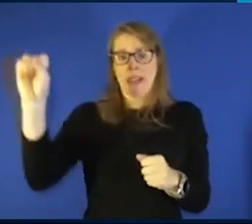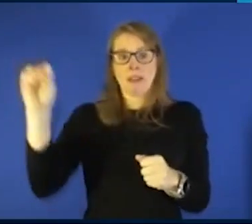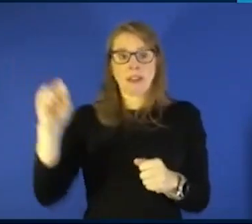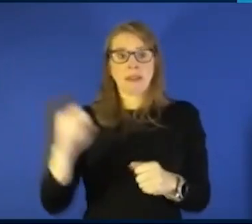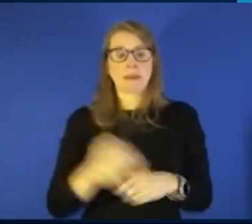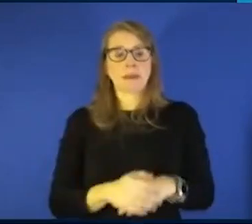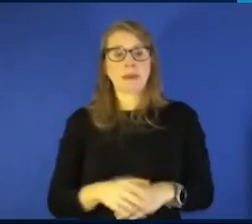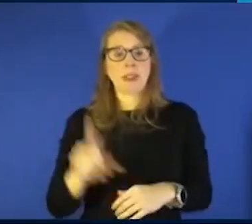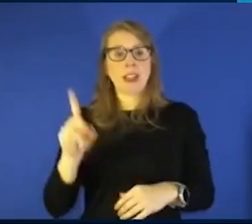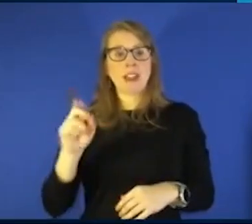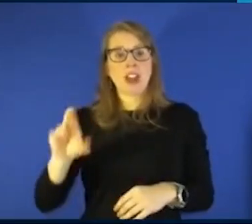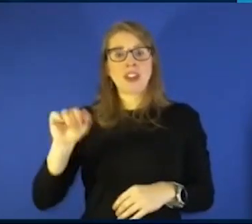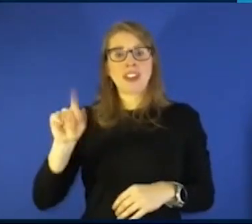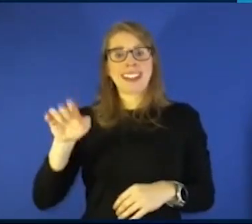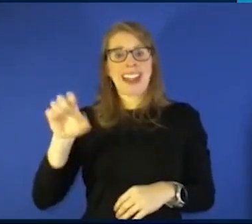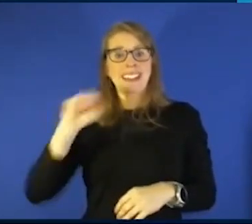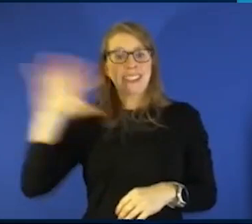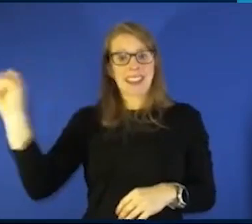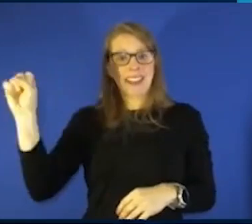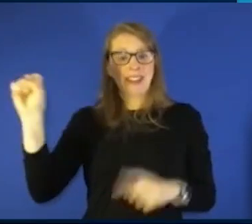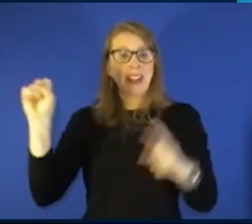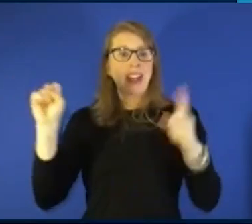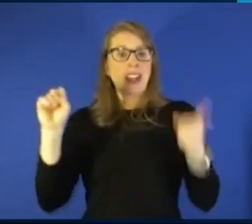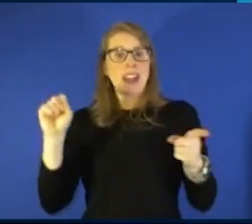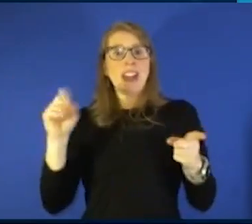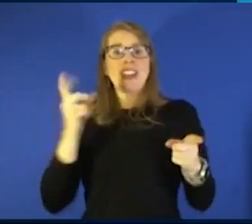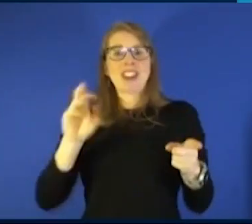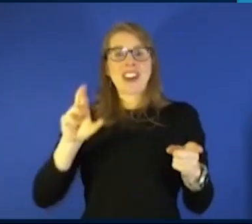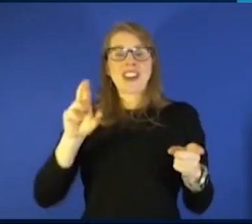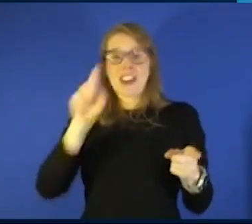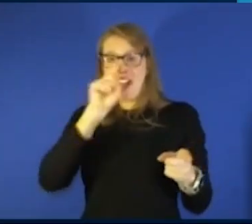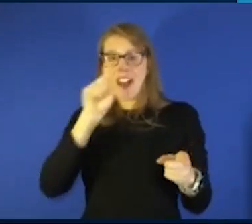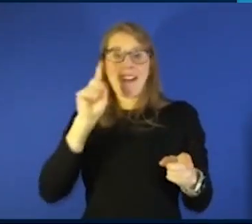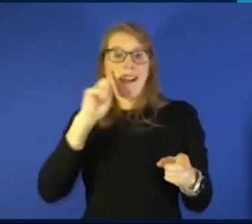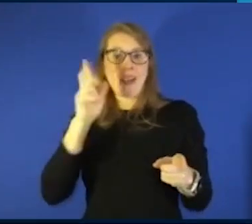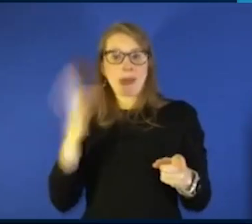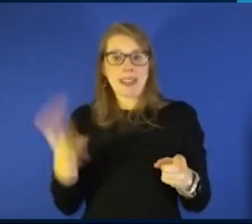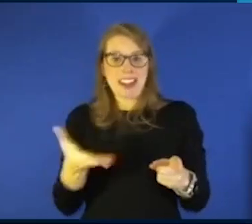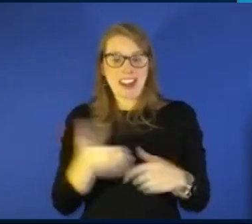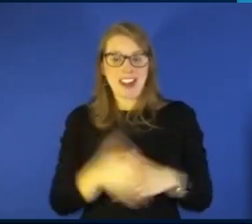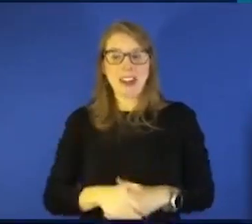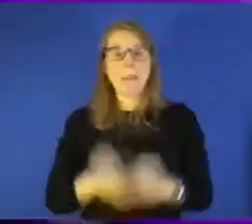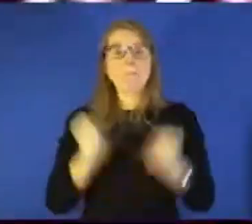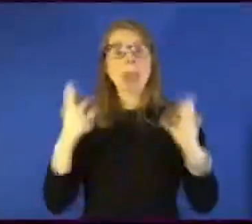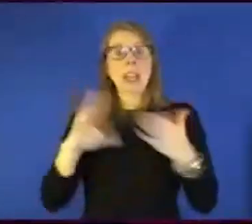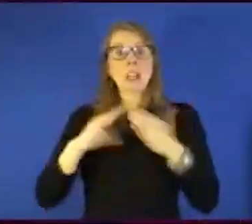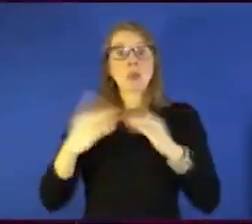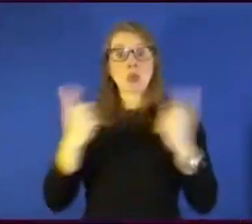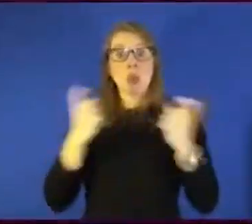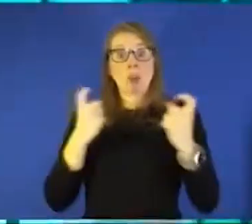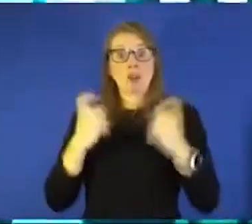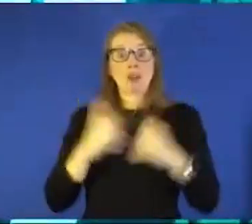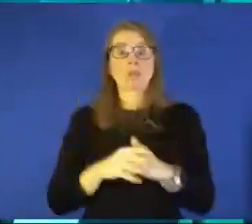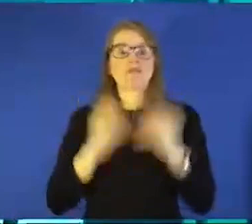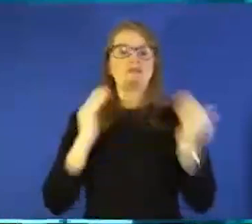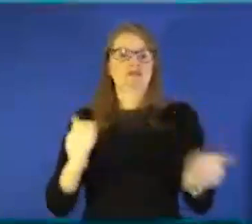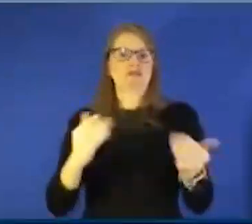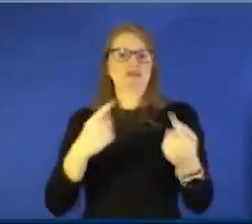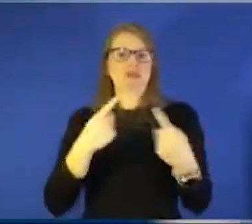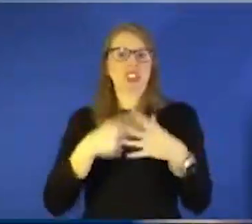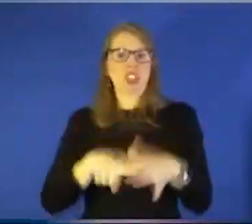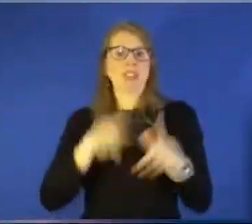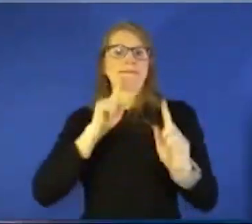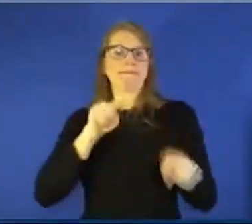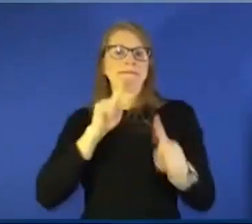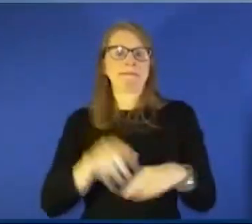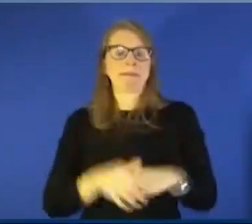clinic. Dr. Hawkinson and Be I are going to here. hold down the fort. We do have tons of community questions, Dr. Hawkinson, so we're going to get to those community questions as